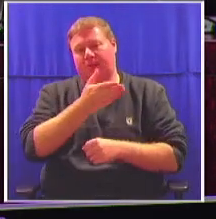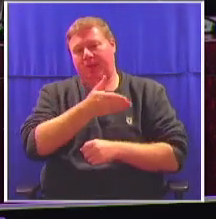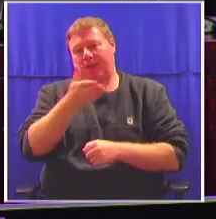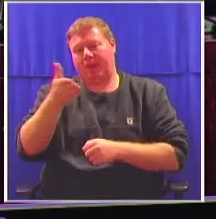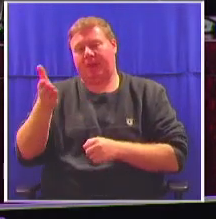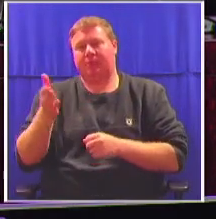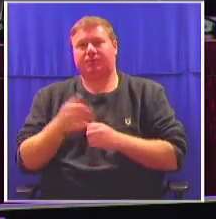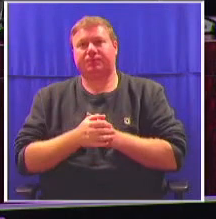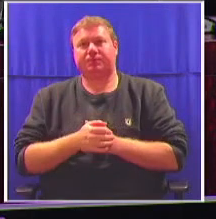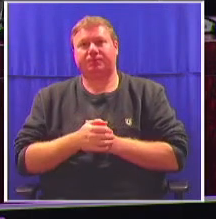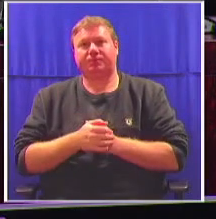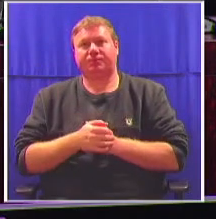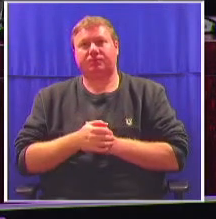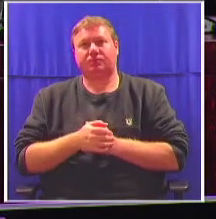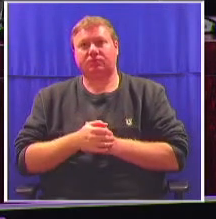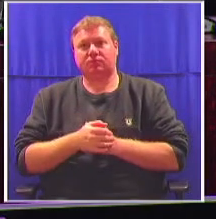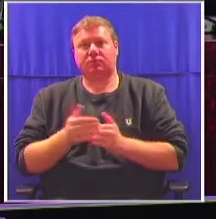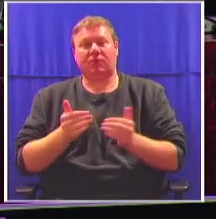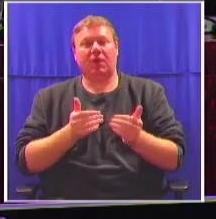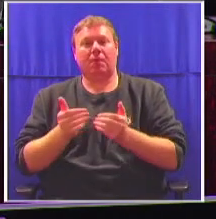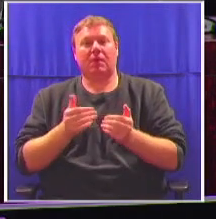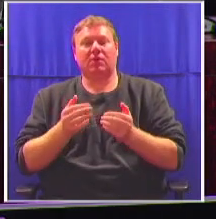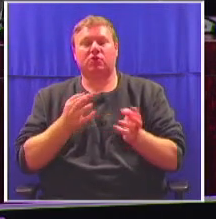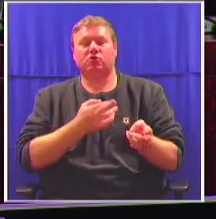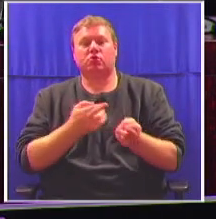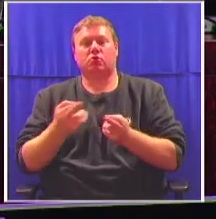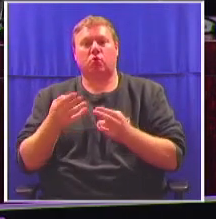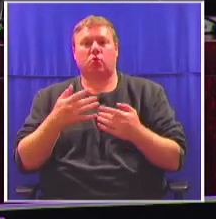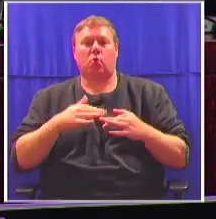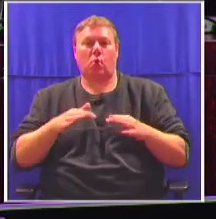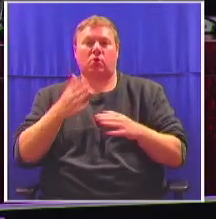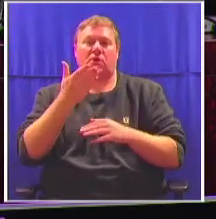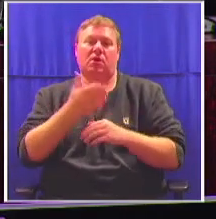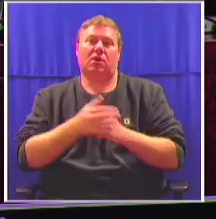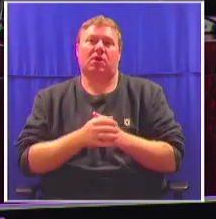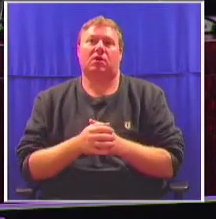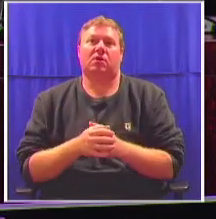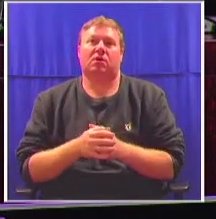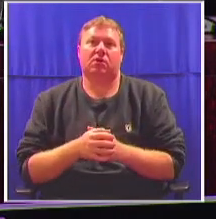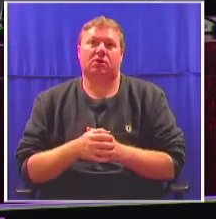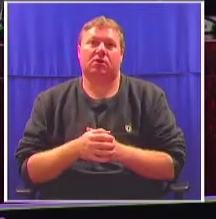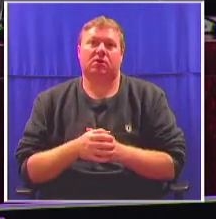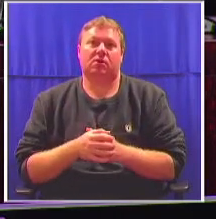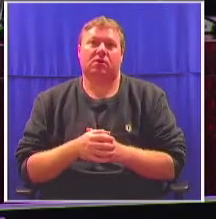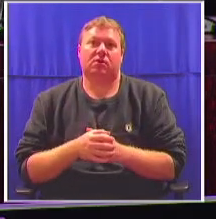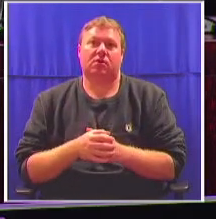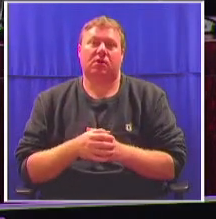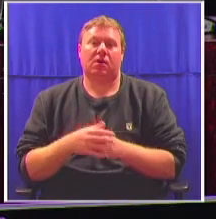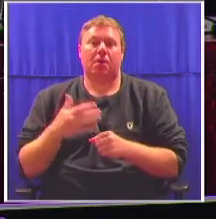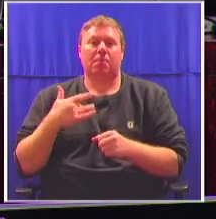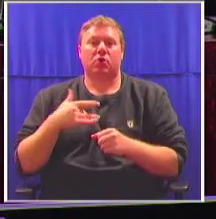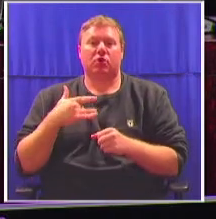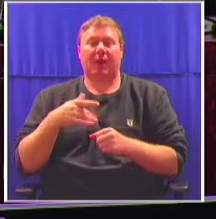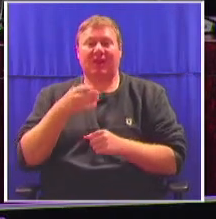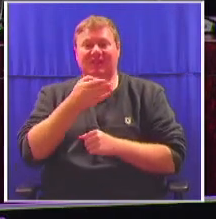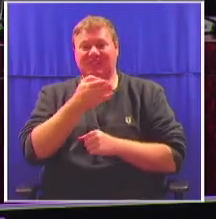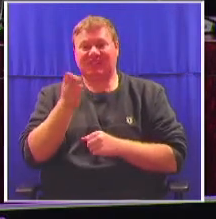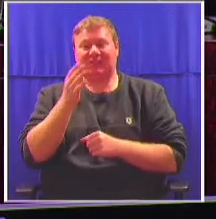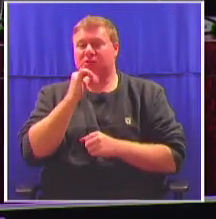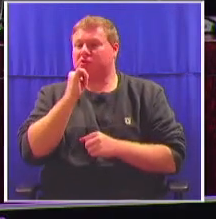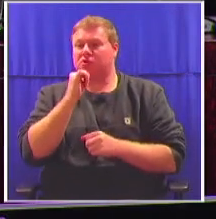when it comes to managing water resources. That municipalities are